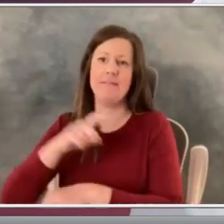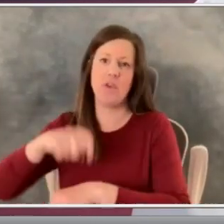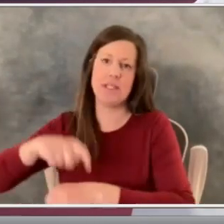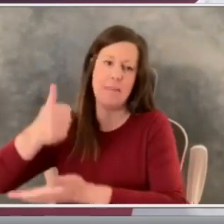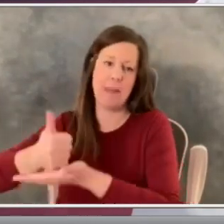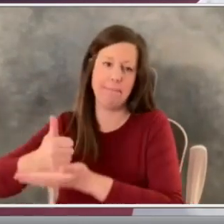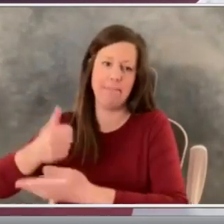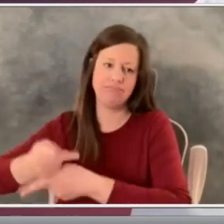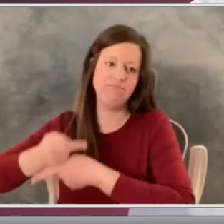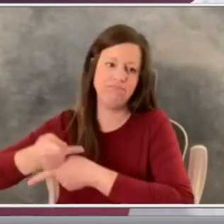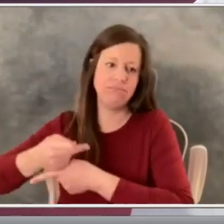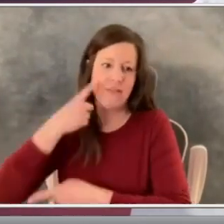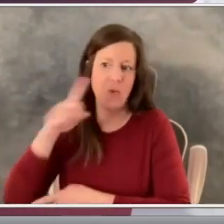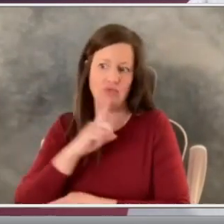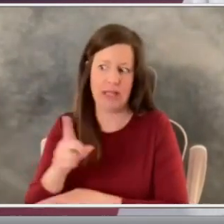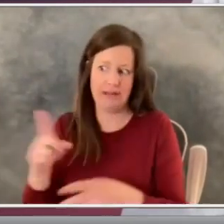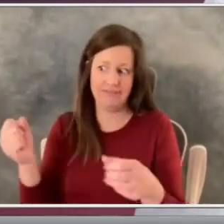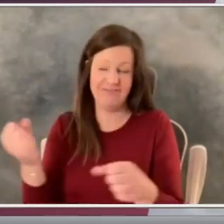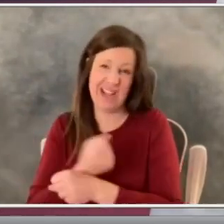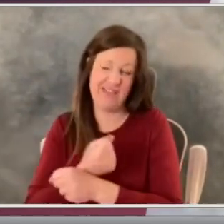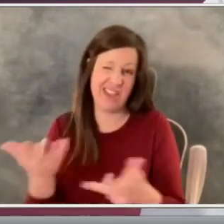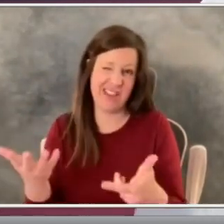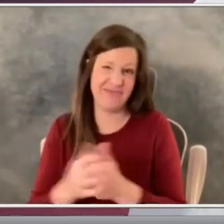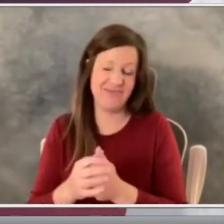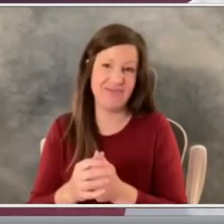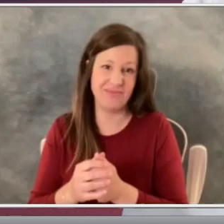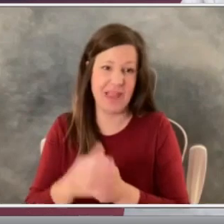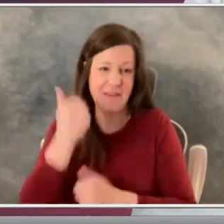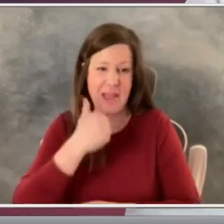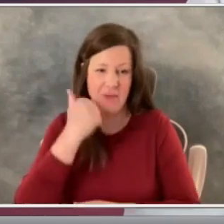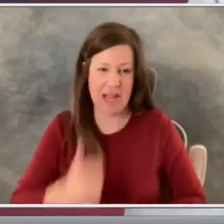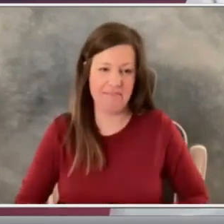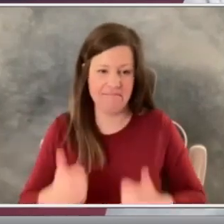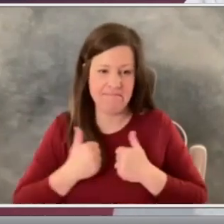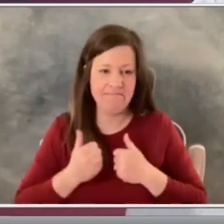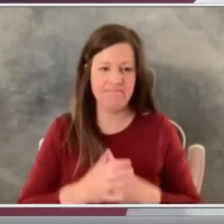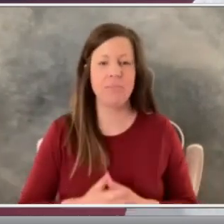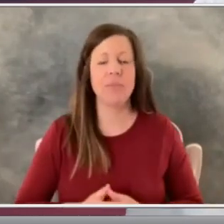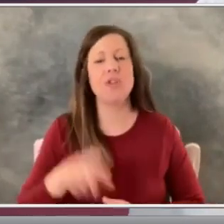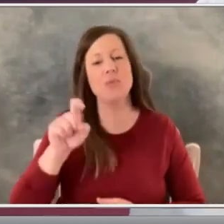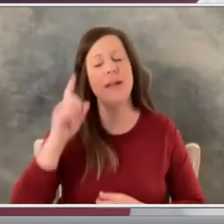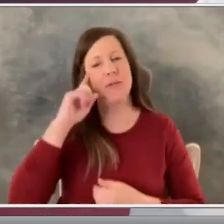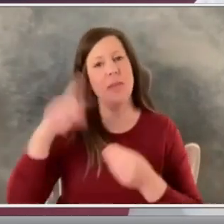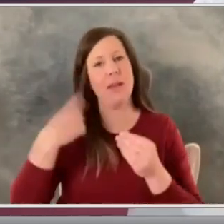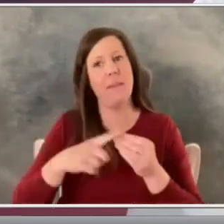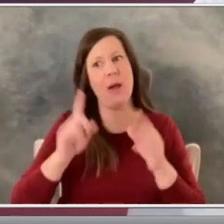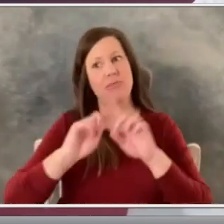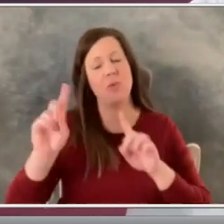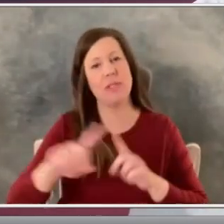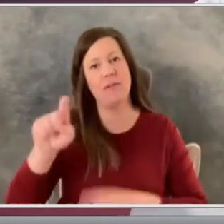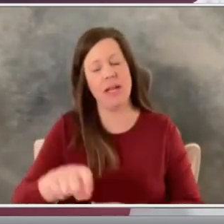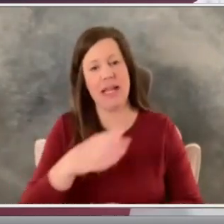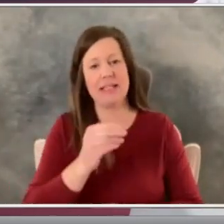pretty much everything that they do throughout the day. So we have to think about those different needs and